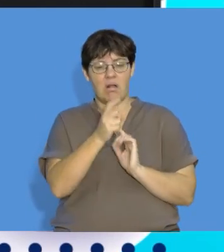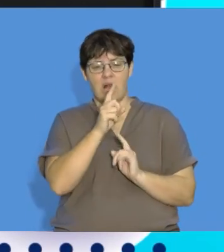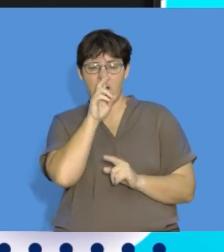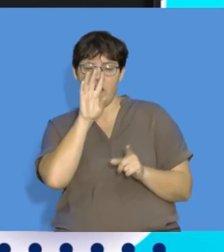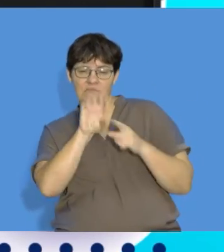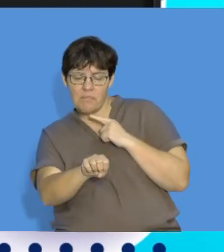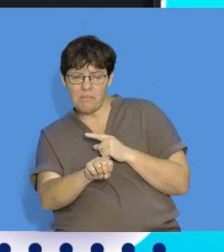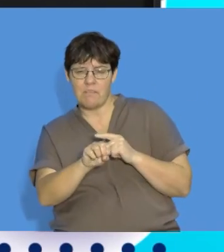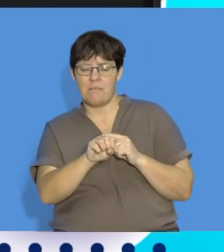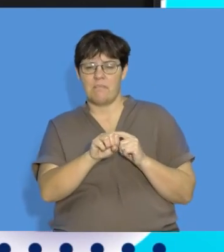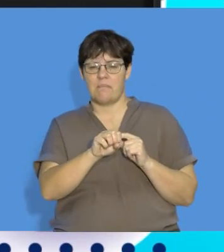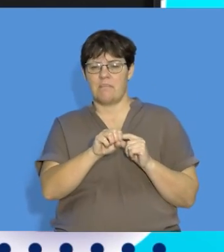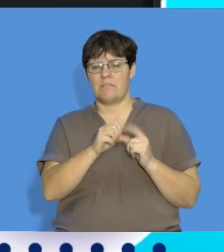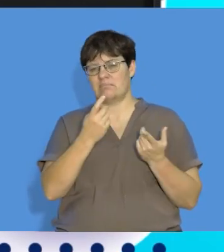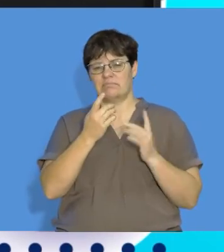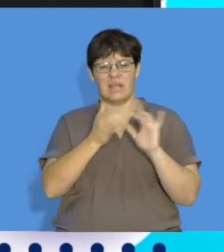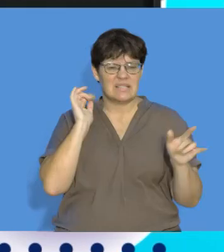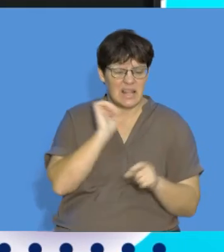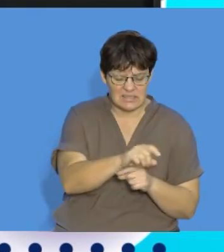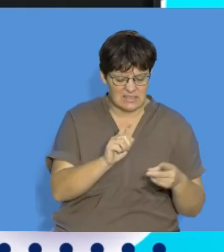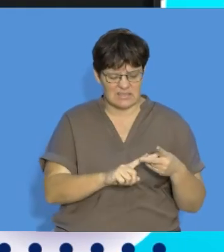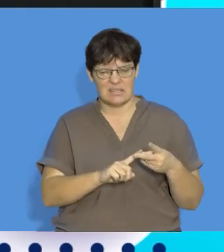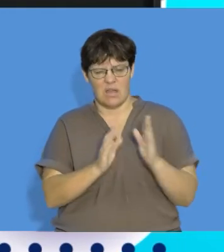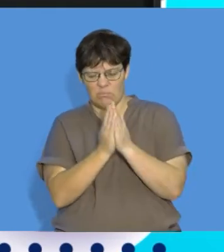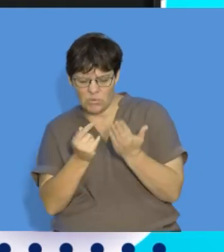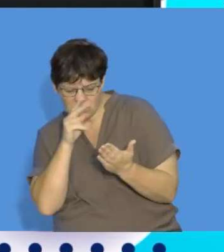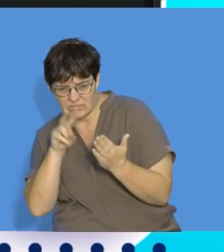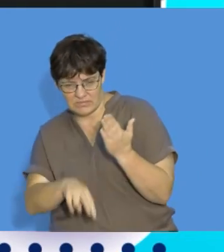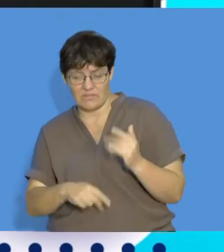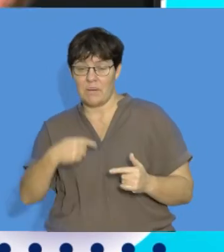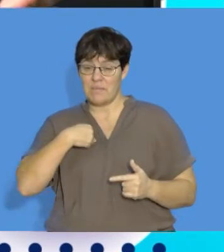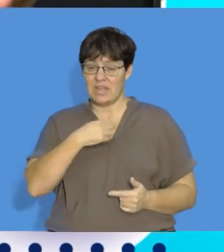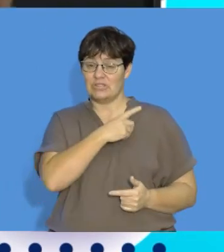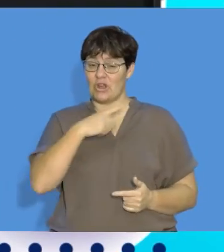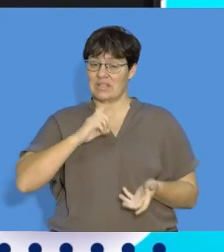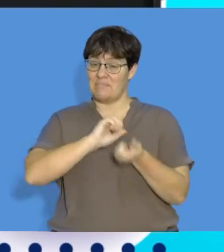some examples that you find on the internet, on the textbooks that you use. Guys,